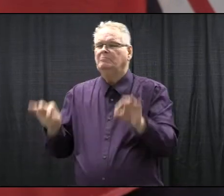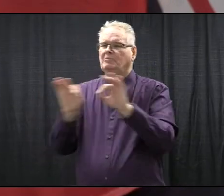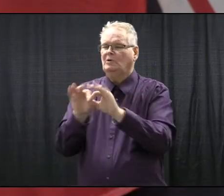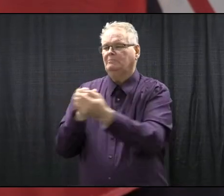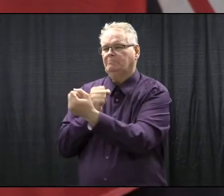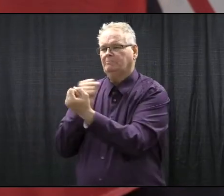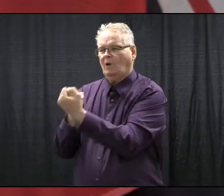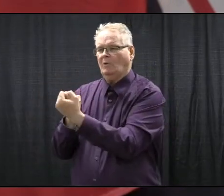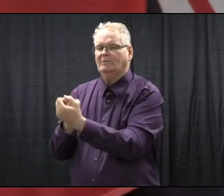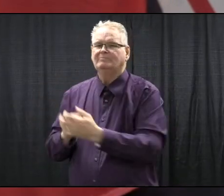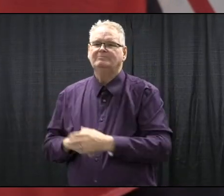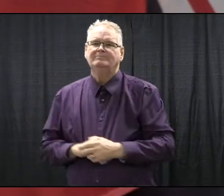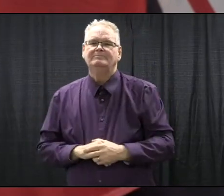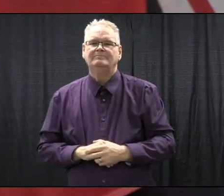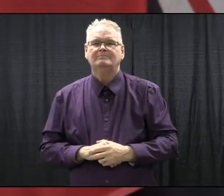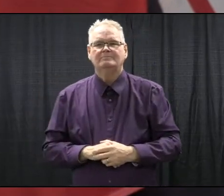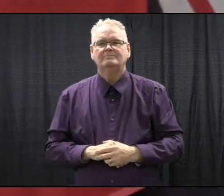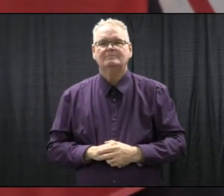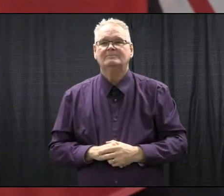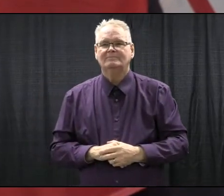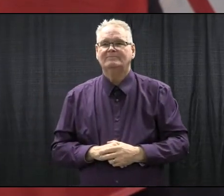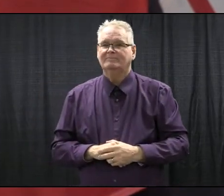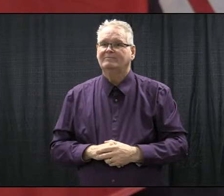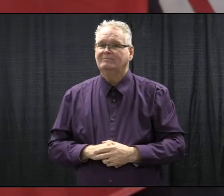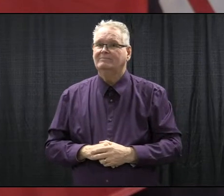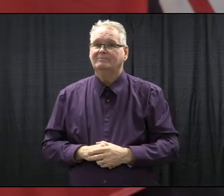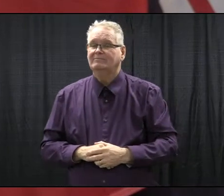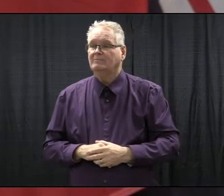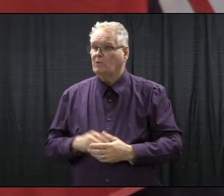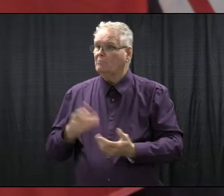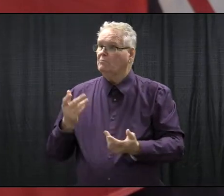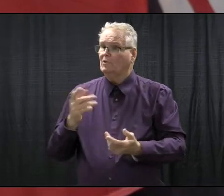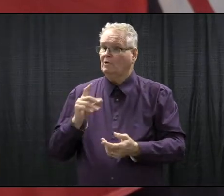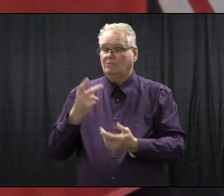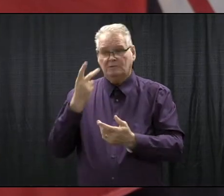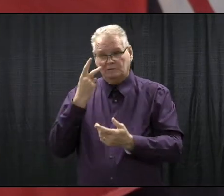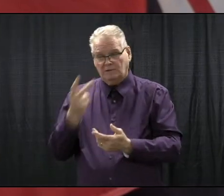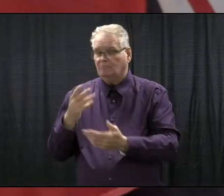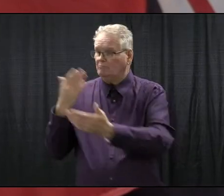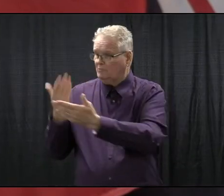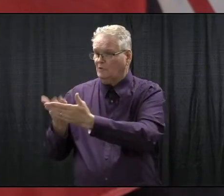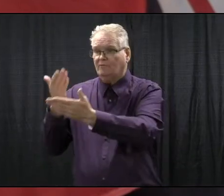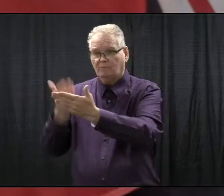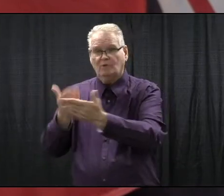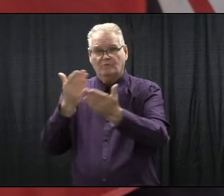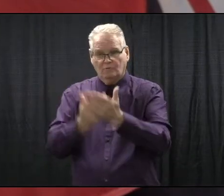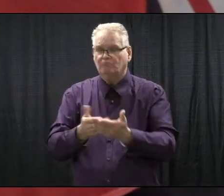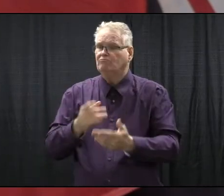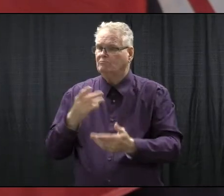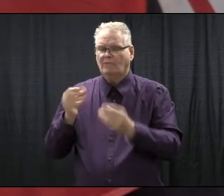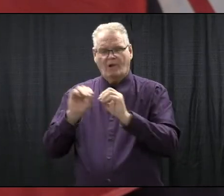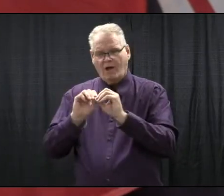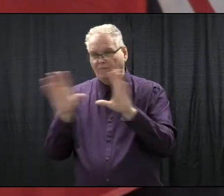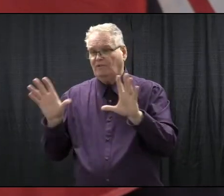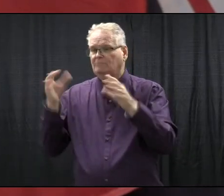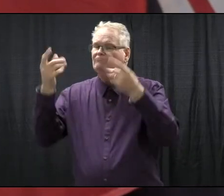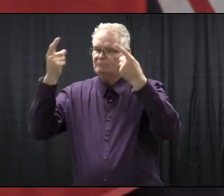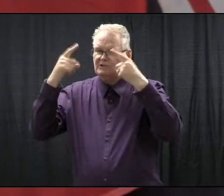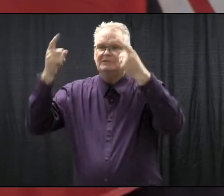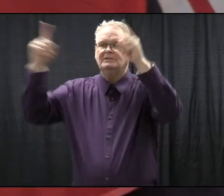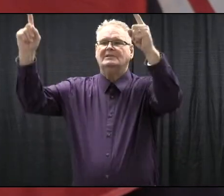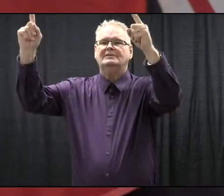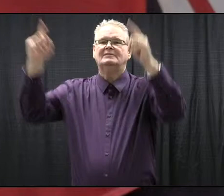that good levels of vaccination will help us. Our seniors are very well vaccinated,